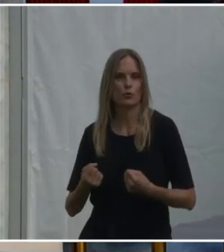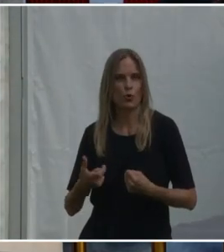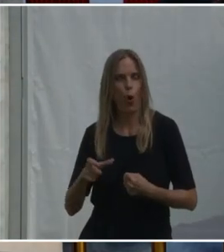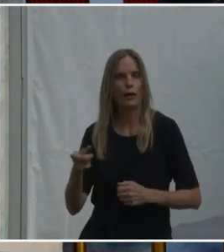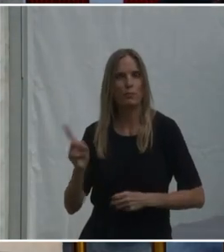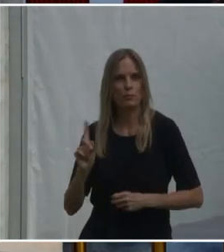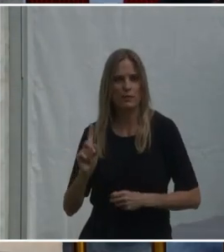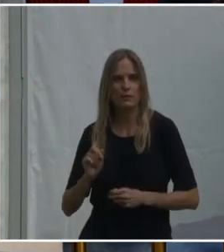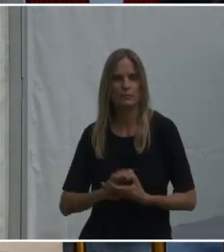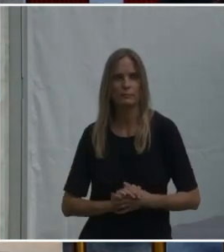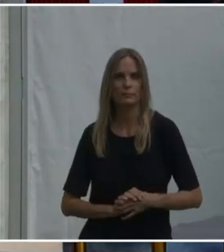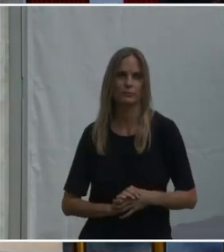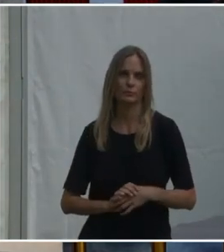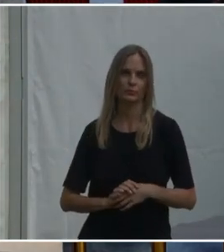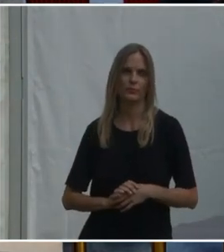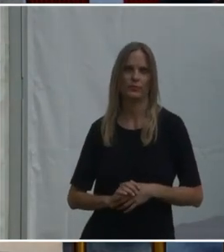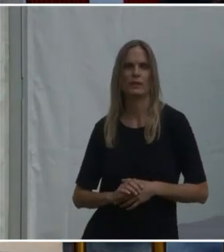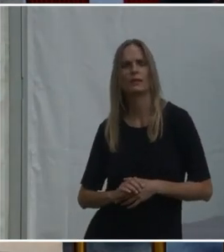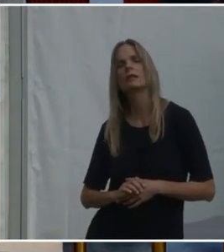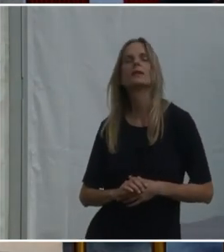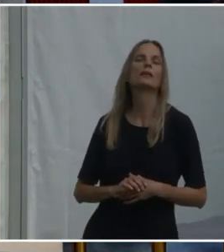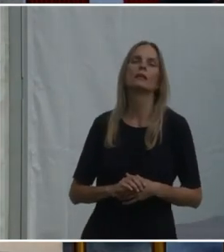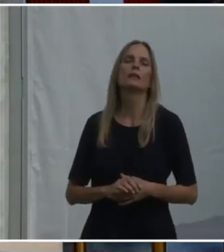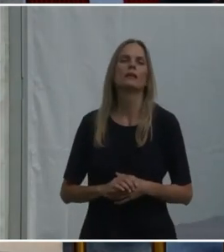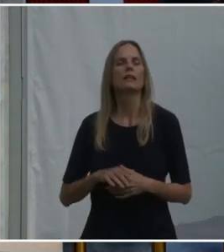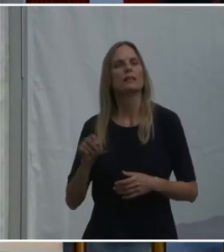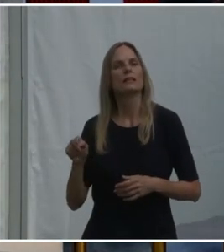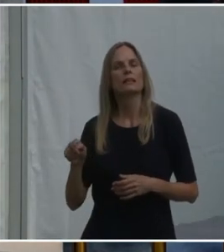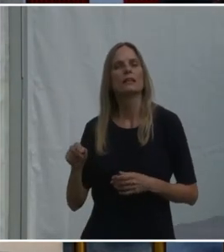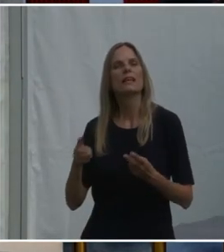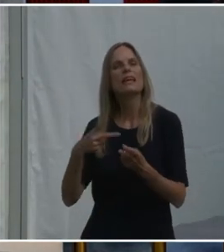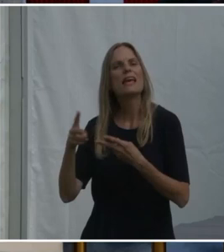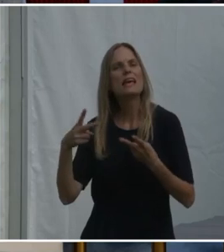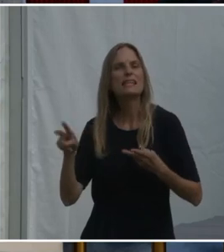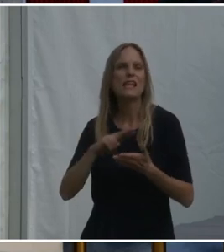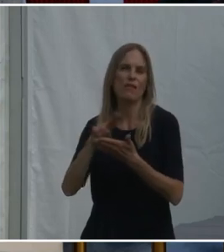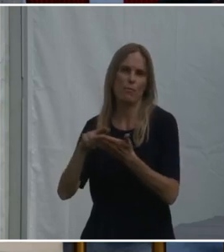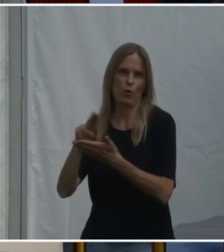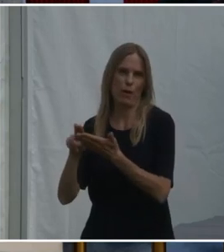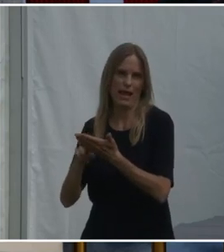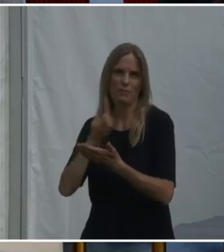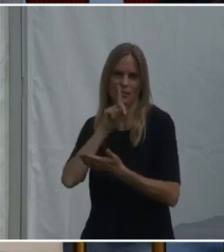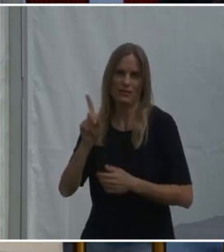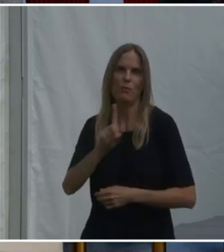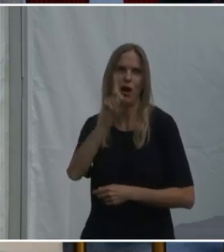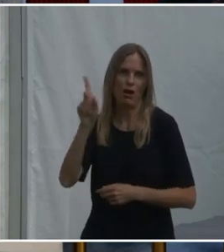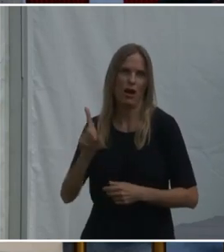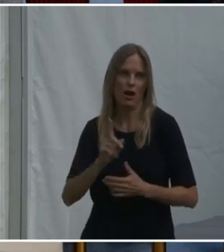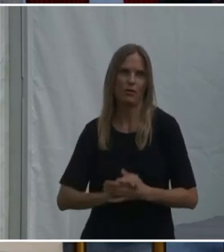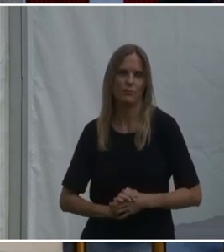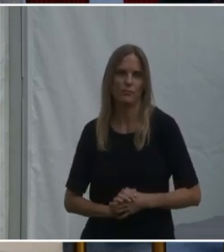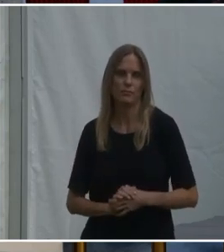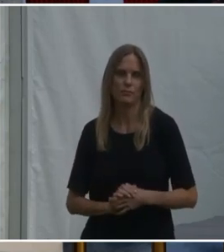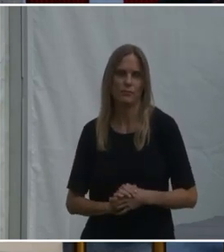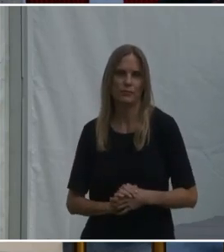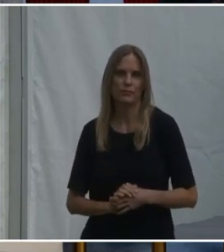that the kind of, we're dealing with so many different issues at the same time. Like, you know, when I,